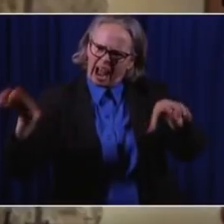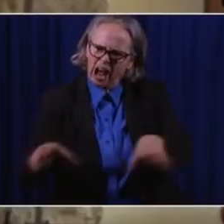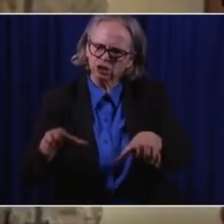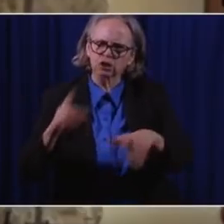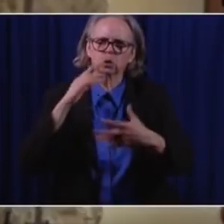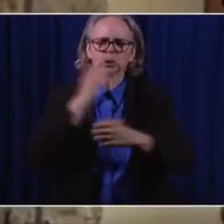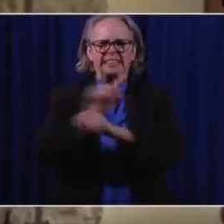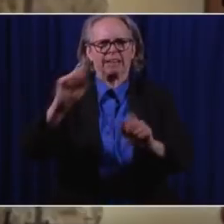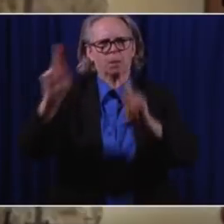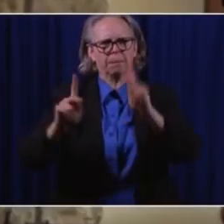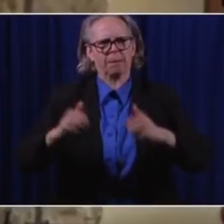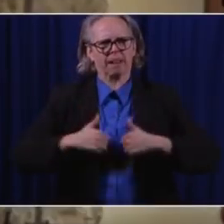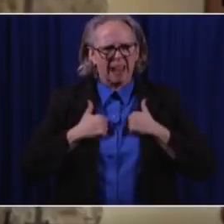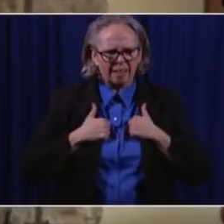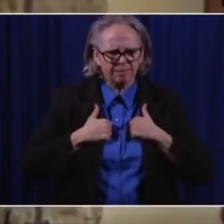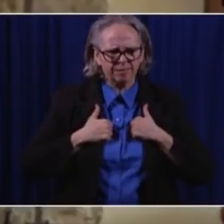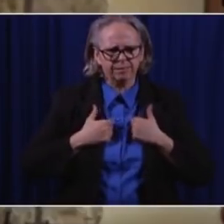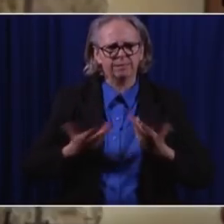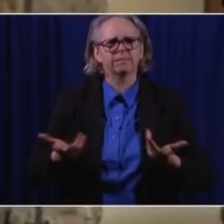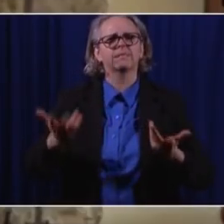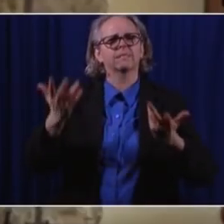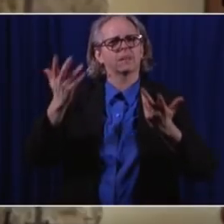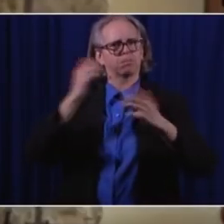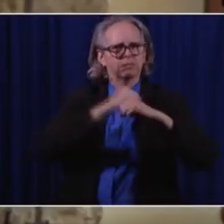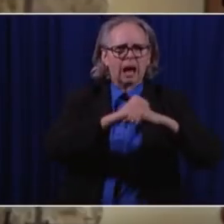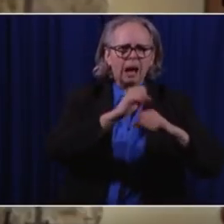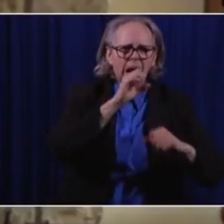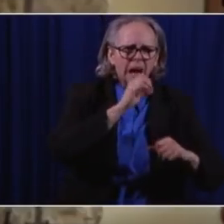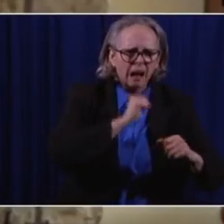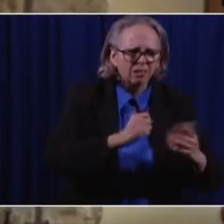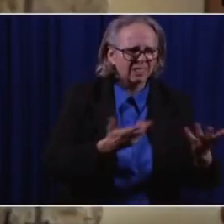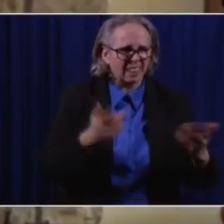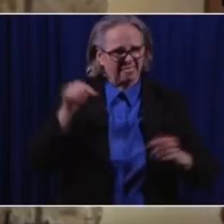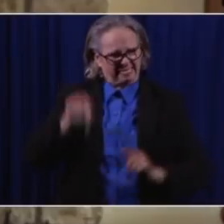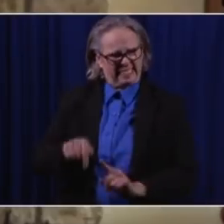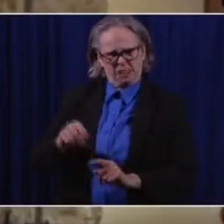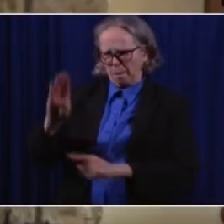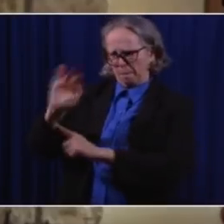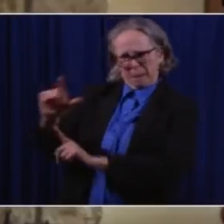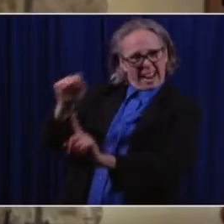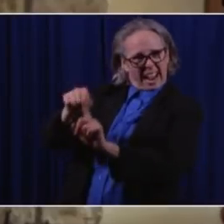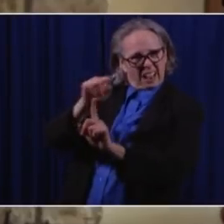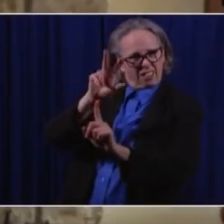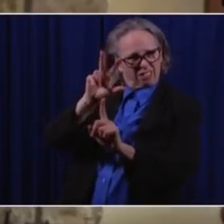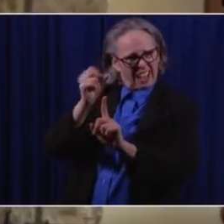restore our way of life. I believe that this bill would be detrimental to our ability to respond